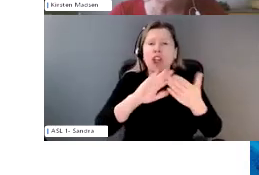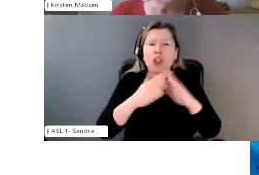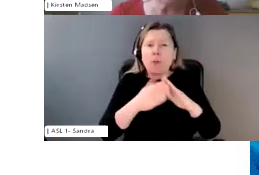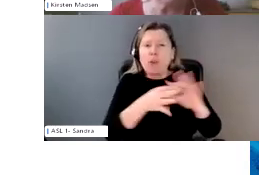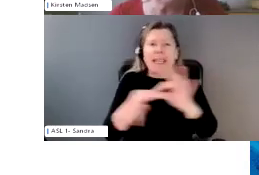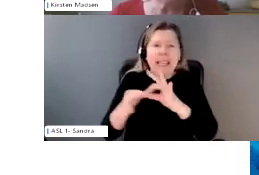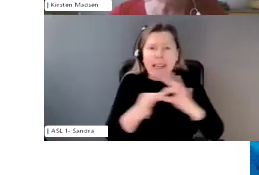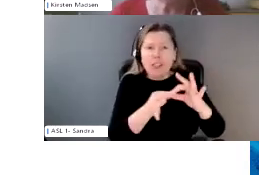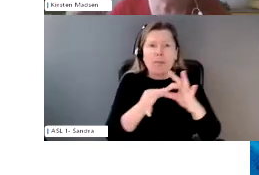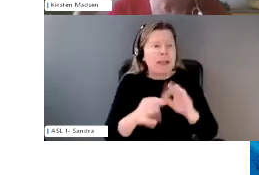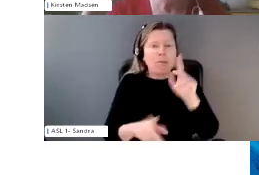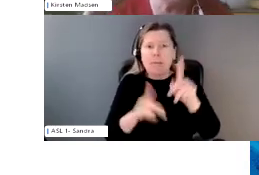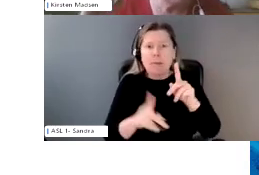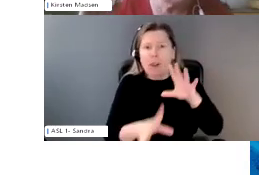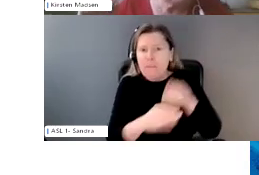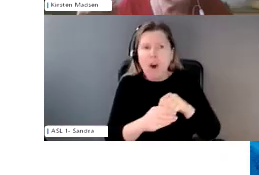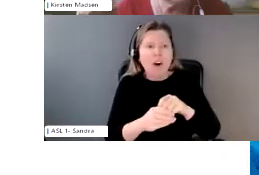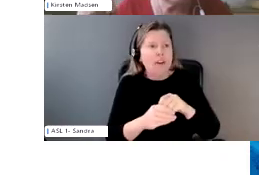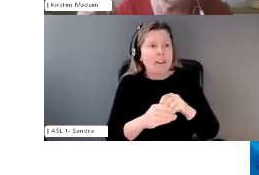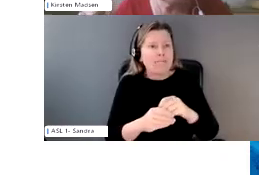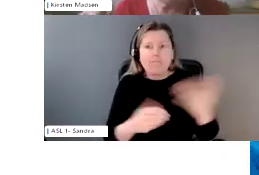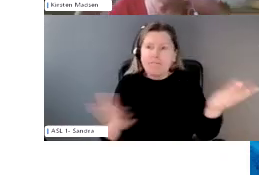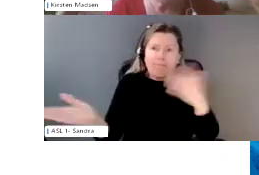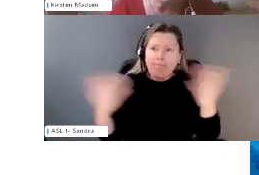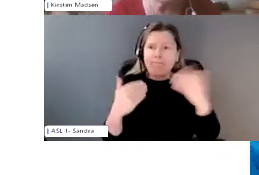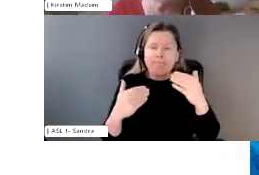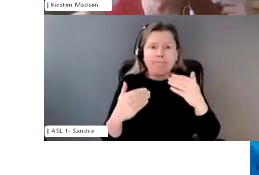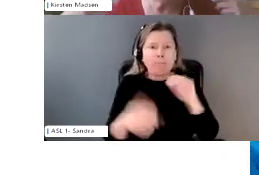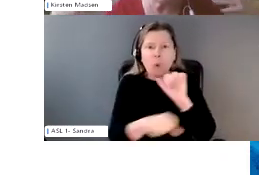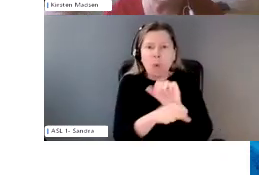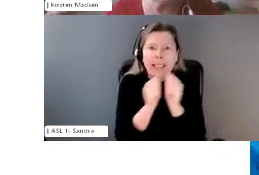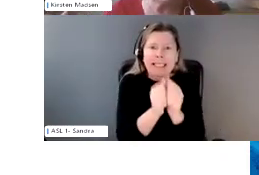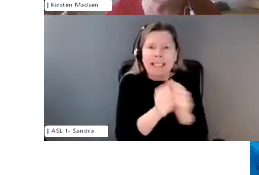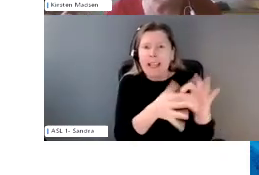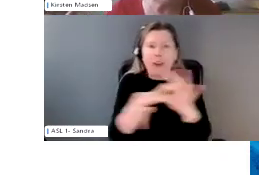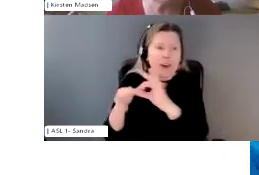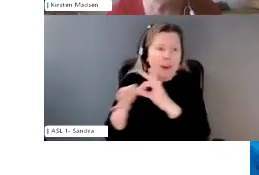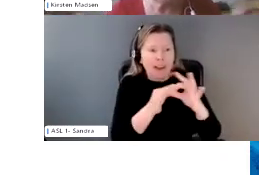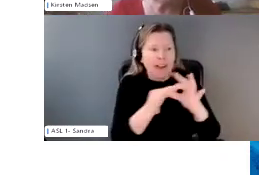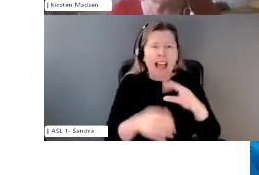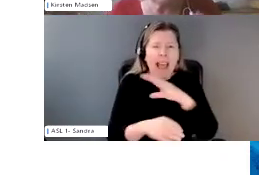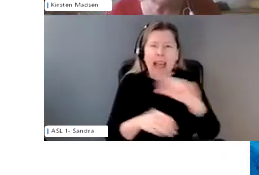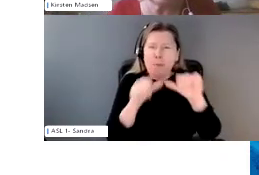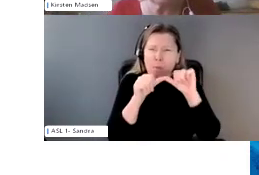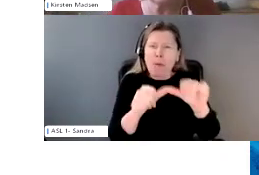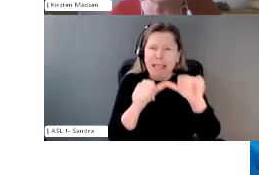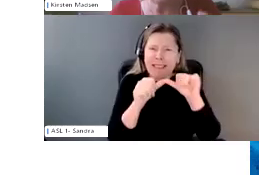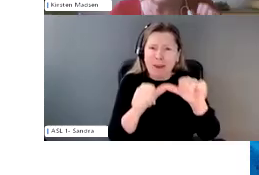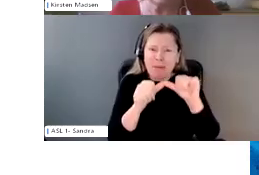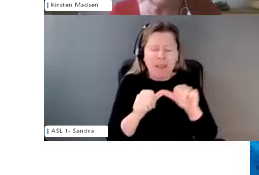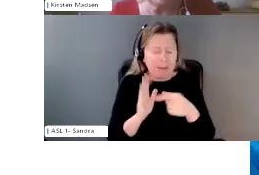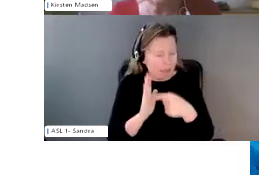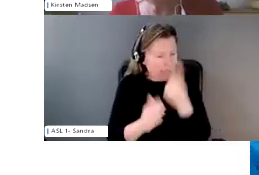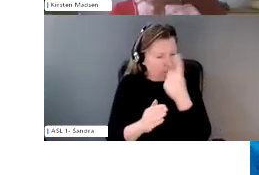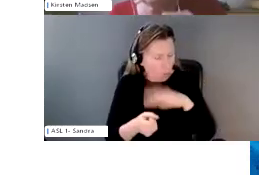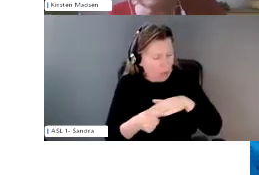people getting involved, and the momentum that kept going. For example, one site